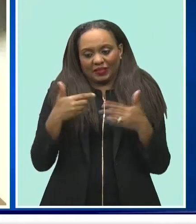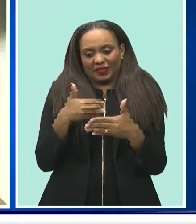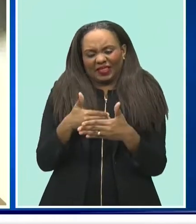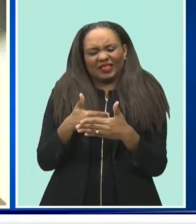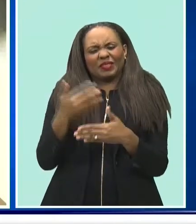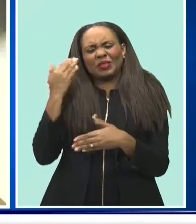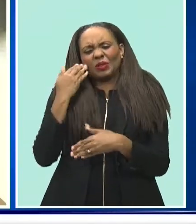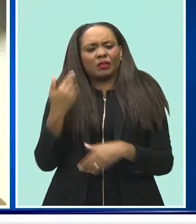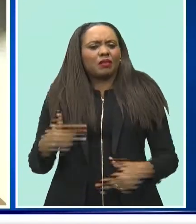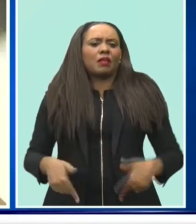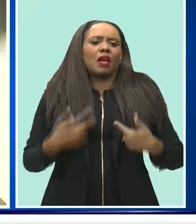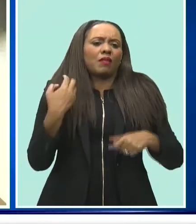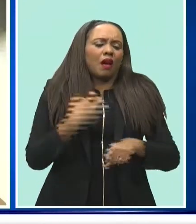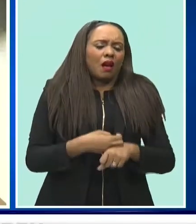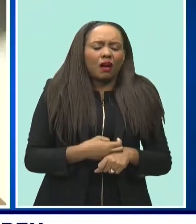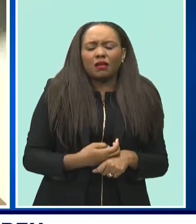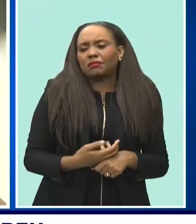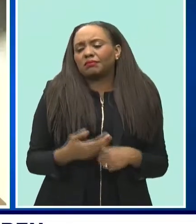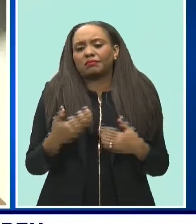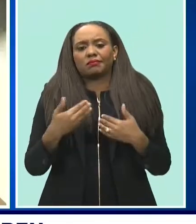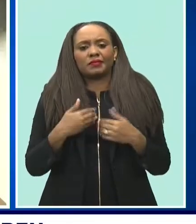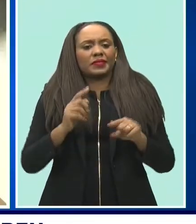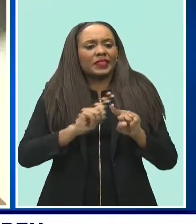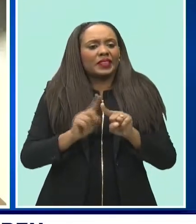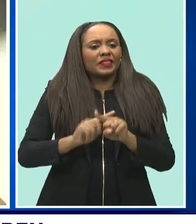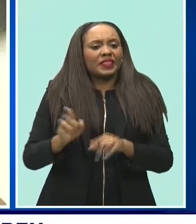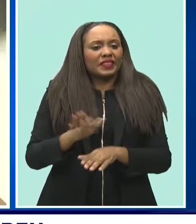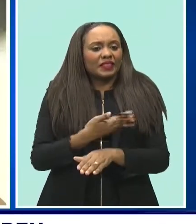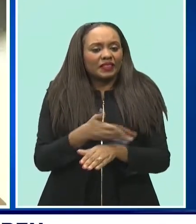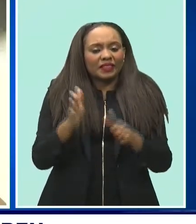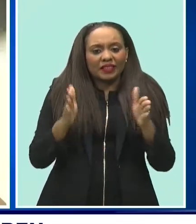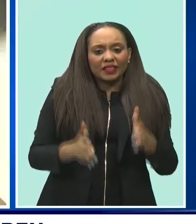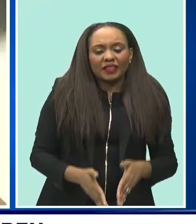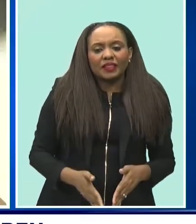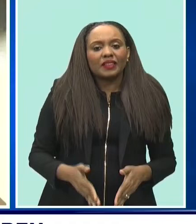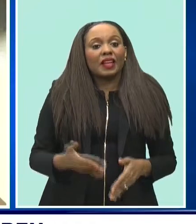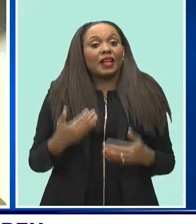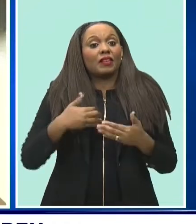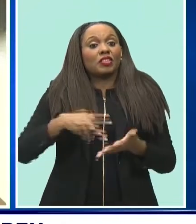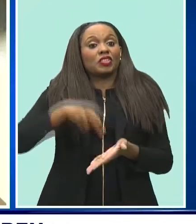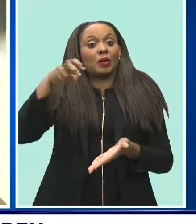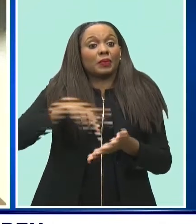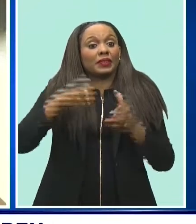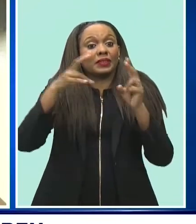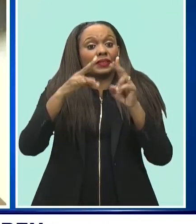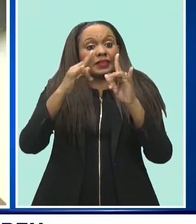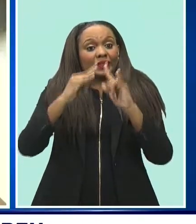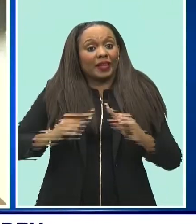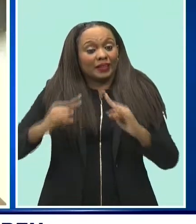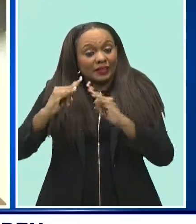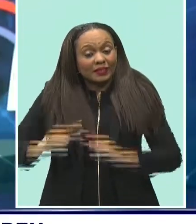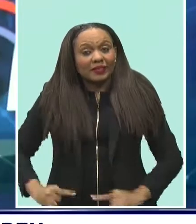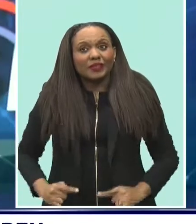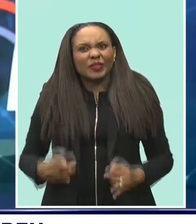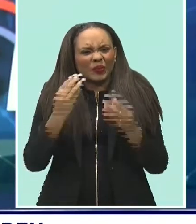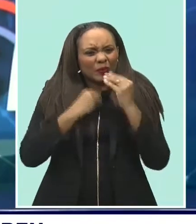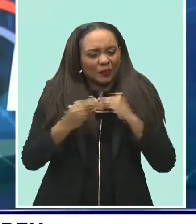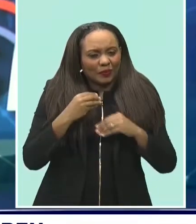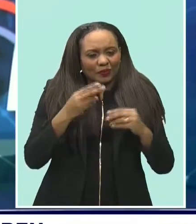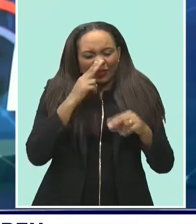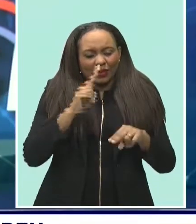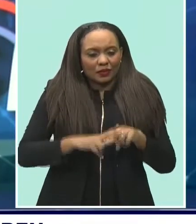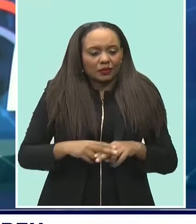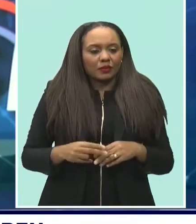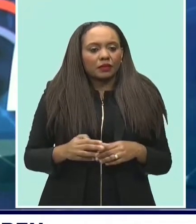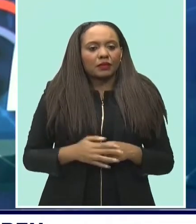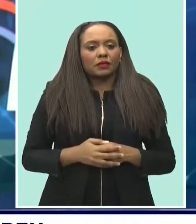hard things. So we got Richard Stout and we got some music, some jumping tents and some food and get things together. That's about it.